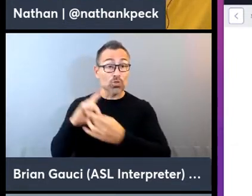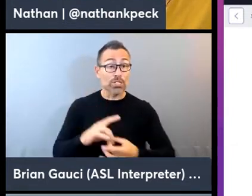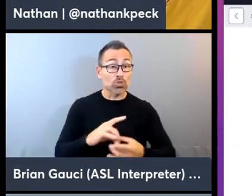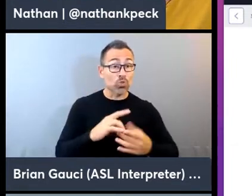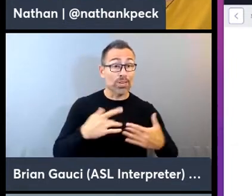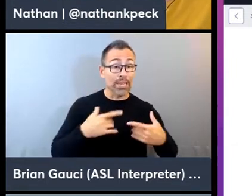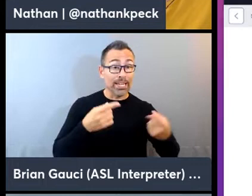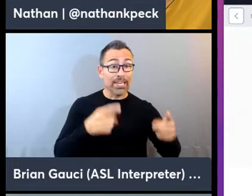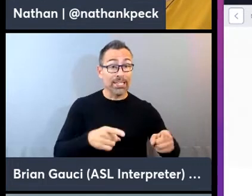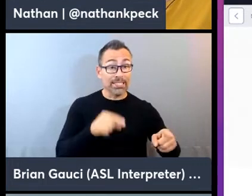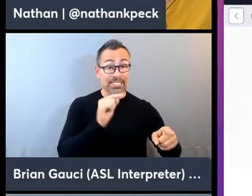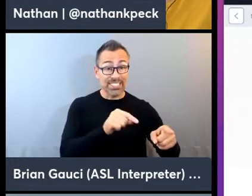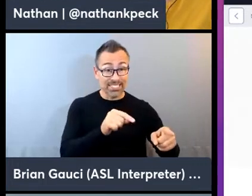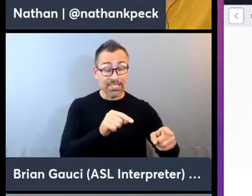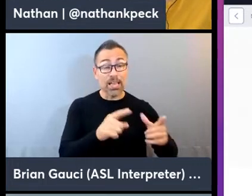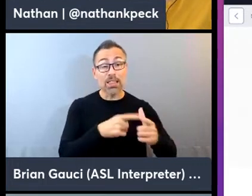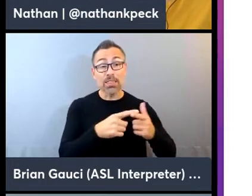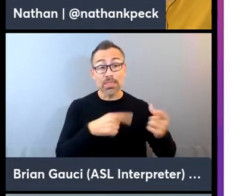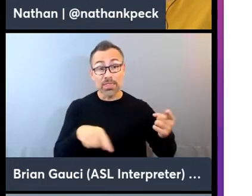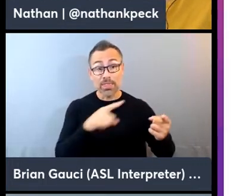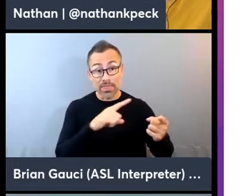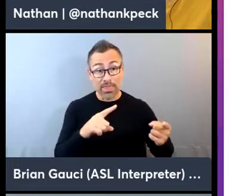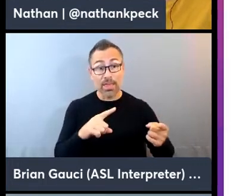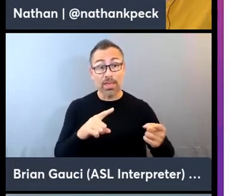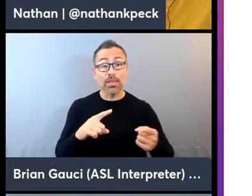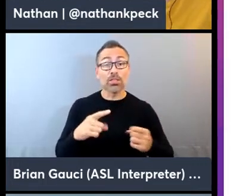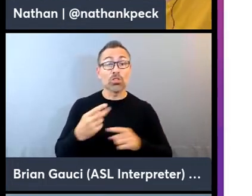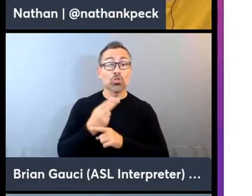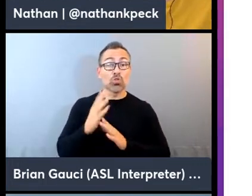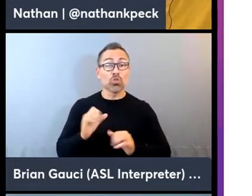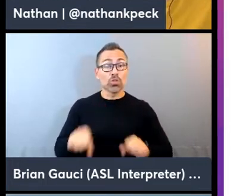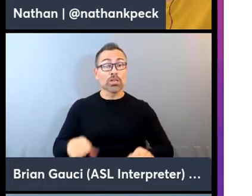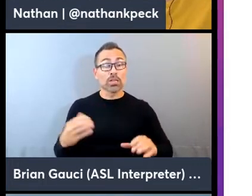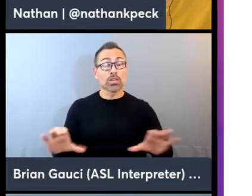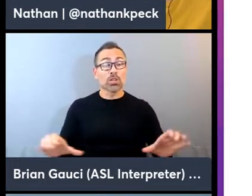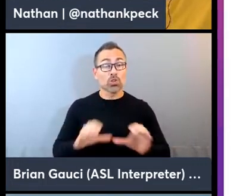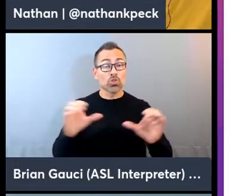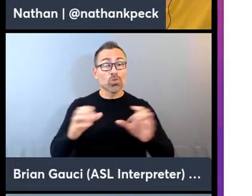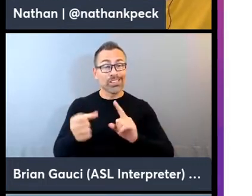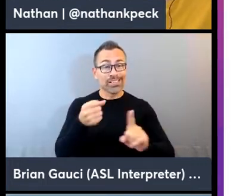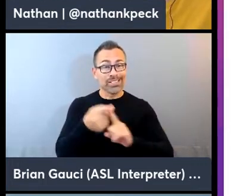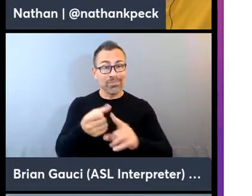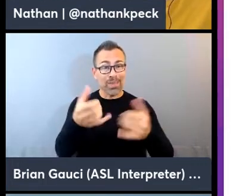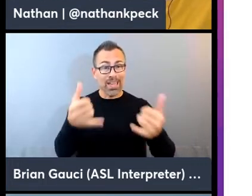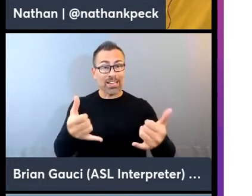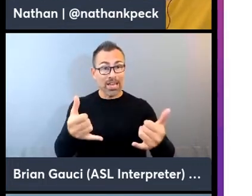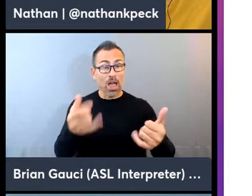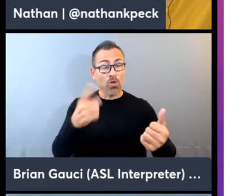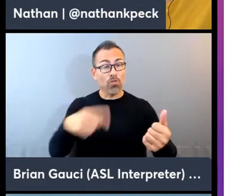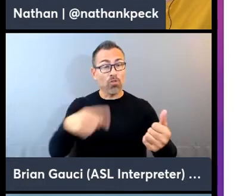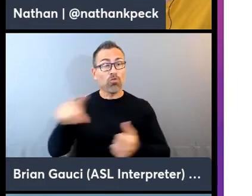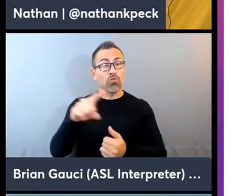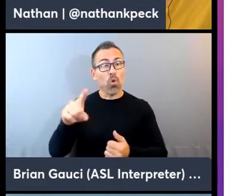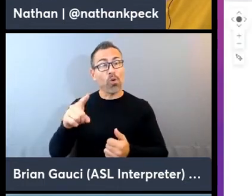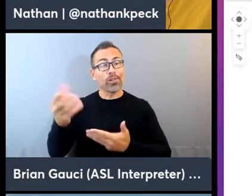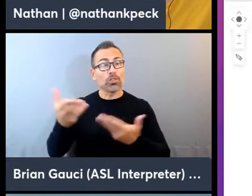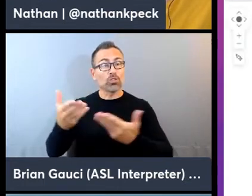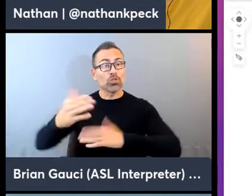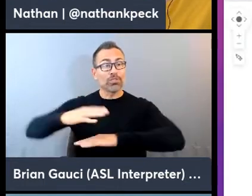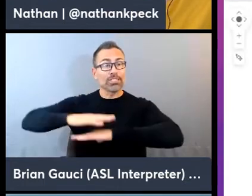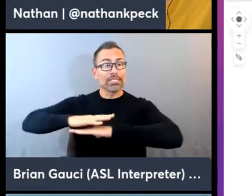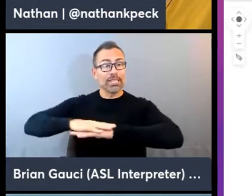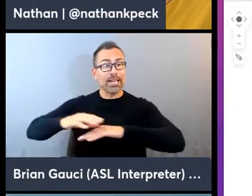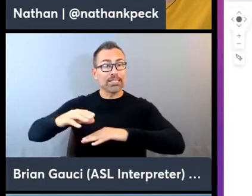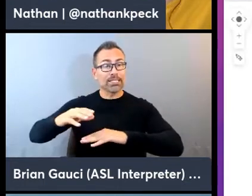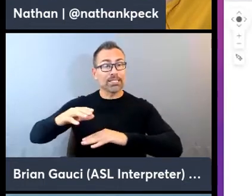then also, the end user could do an impact analysis, or the service desk agent, to see what impact